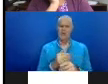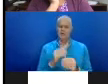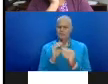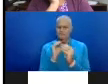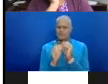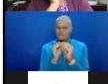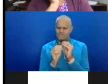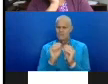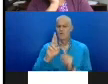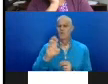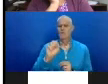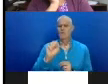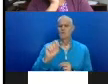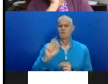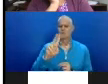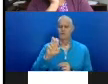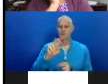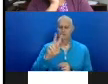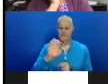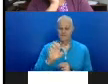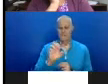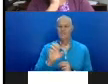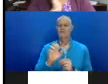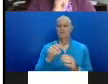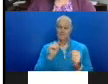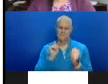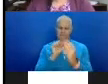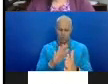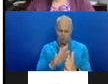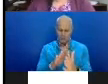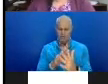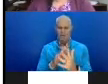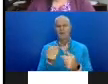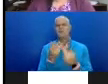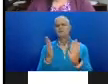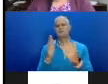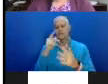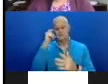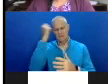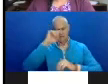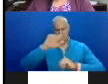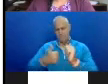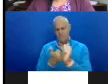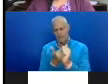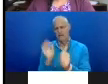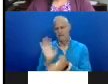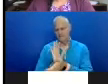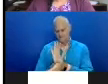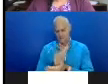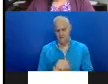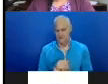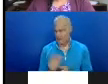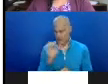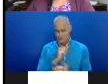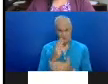sharing really the kind of theoretical template that's underneath the film and the work that I was doing. So for those who, should I assume that some